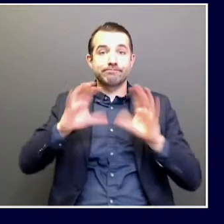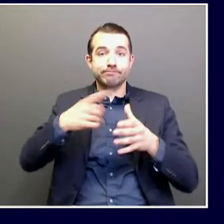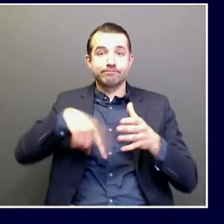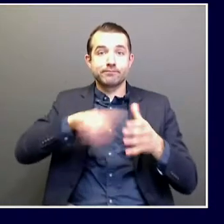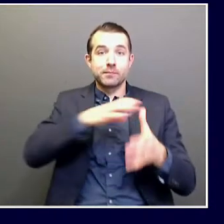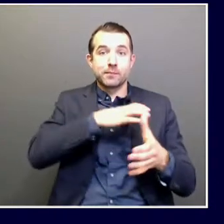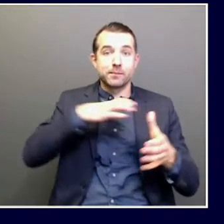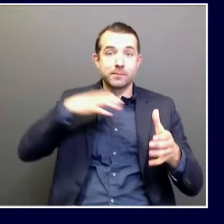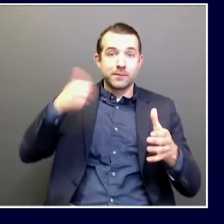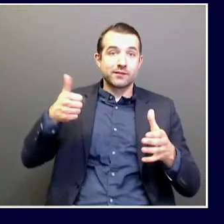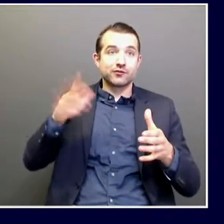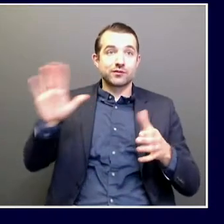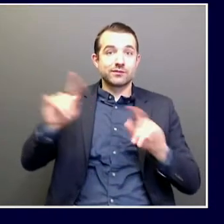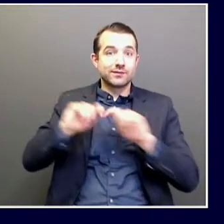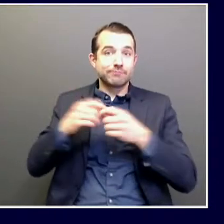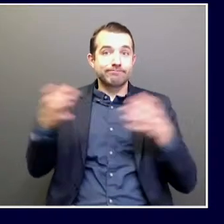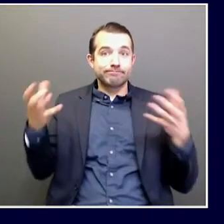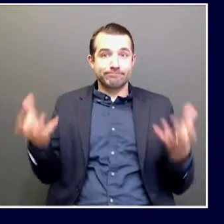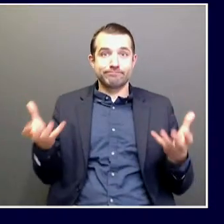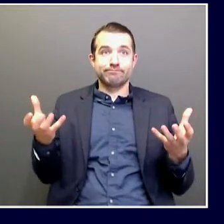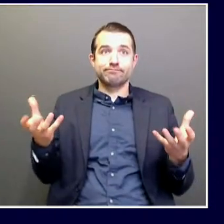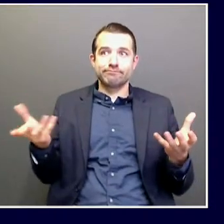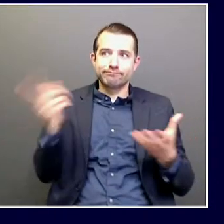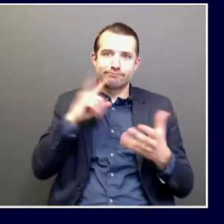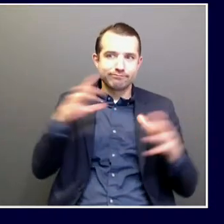looking concerning. We're not easing up.